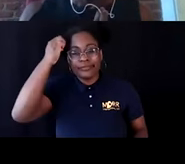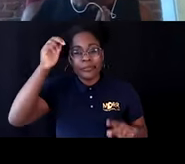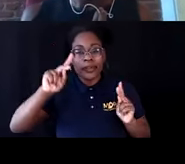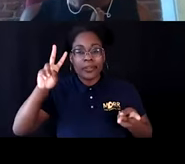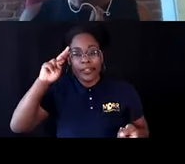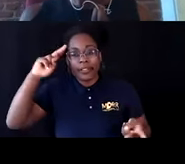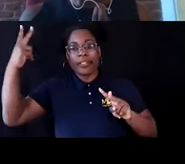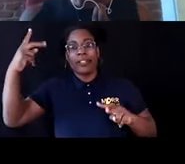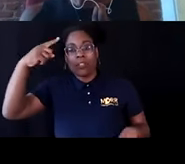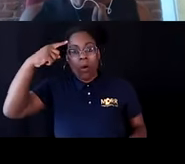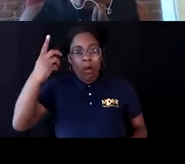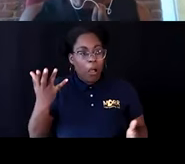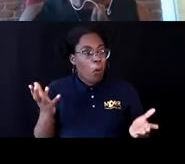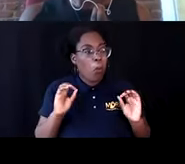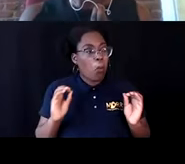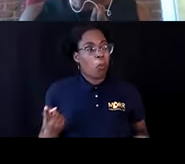The